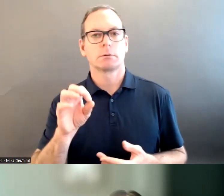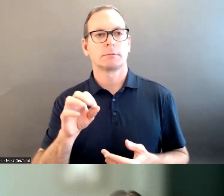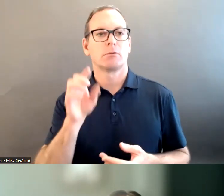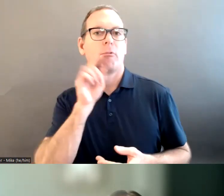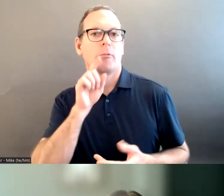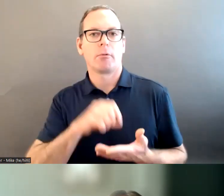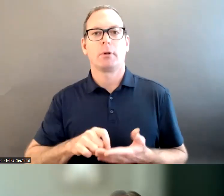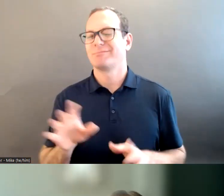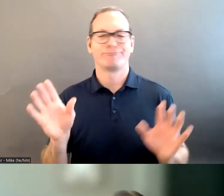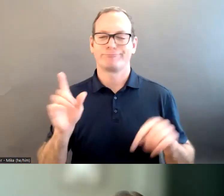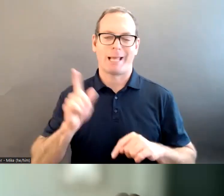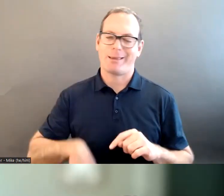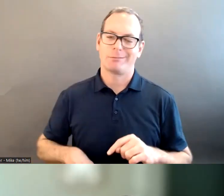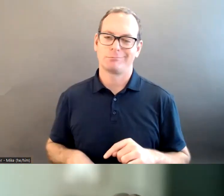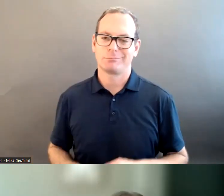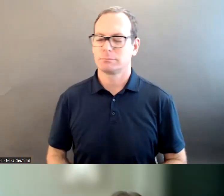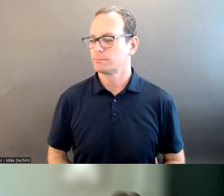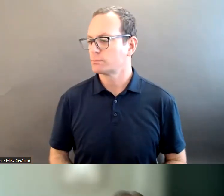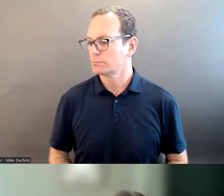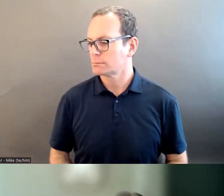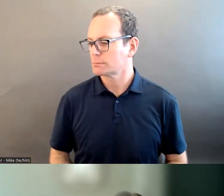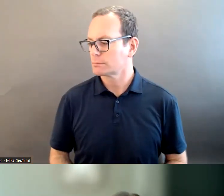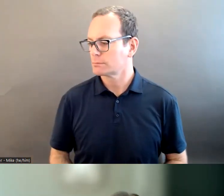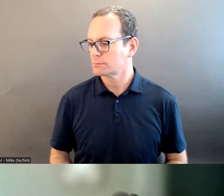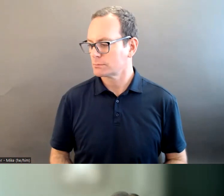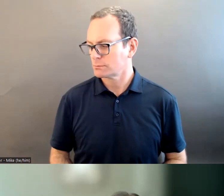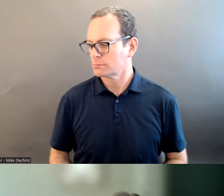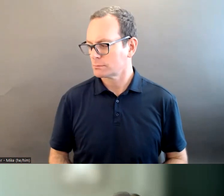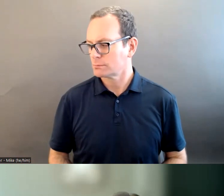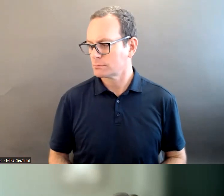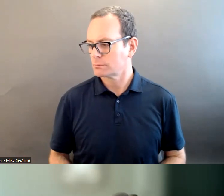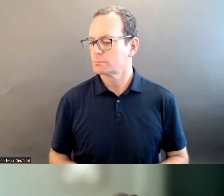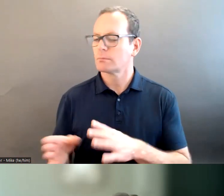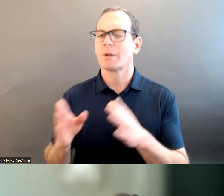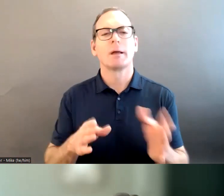other questions did come up rising again about that